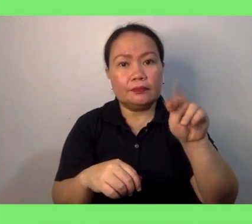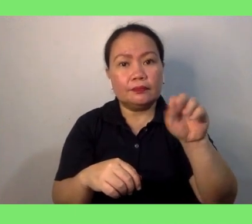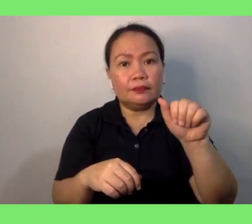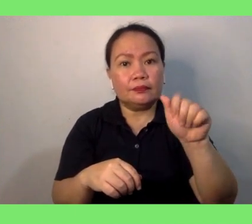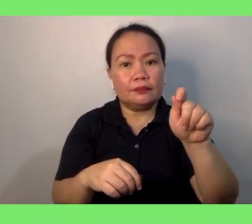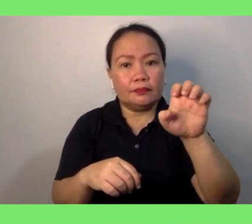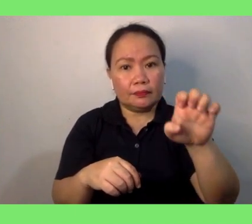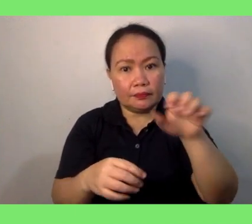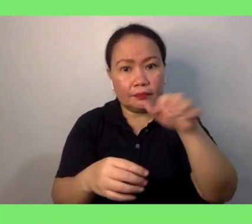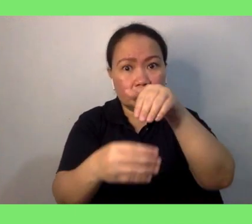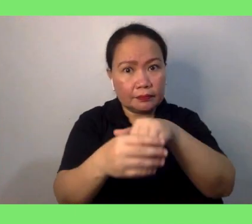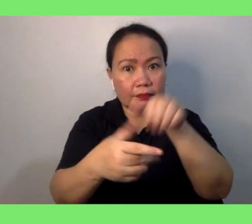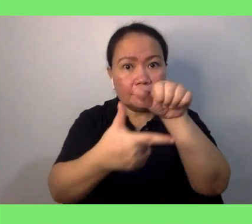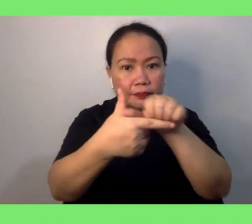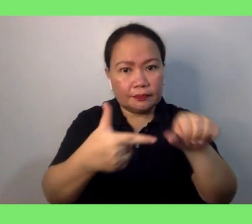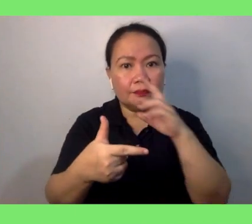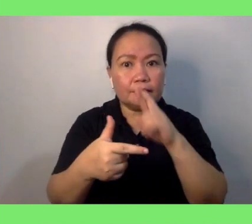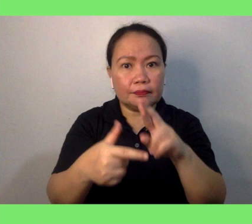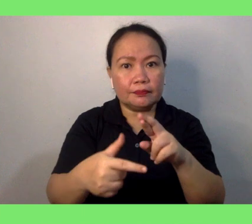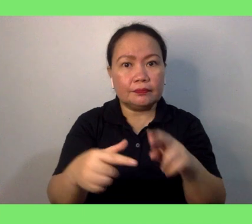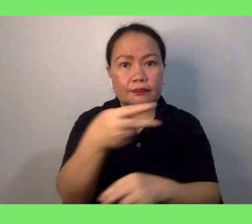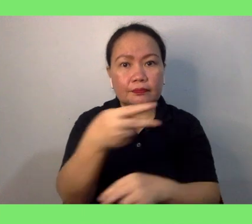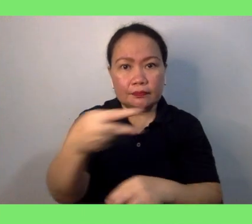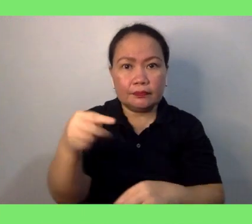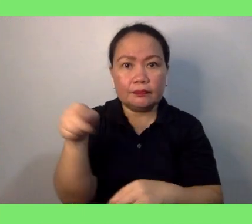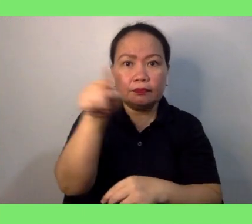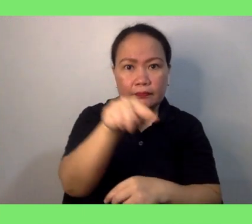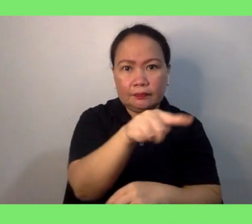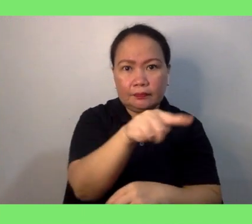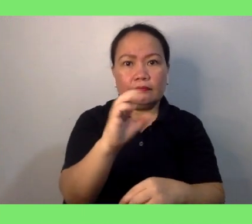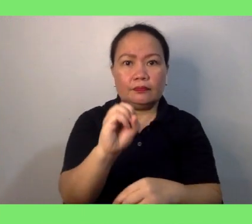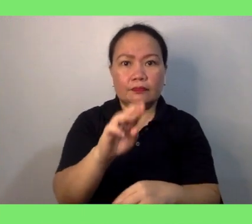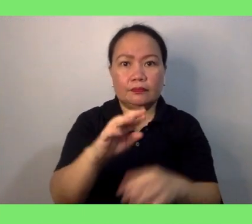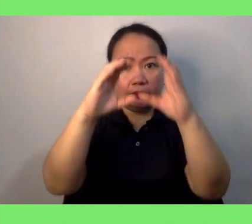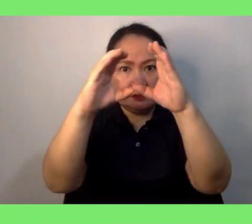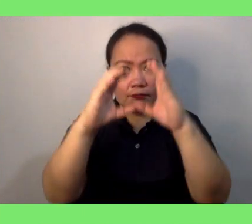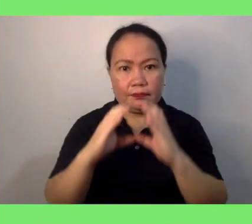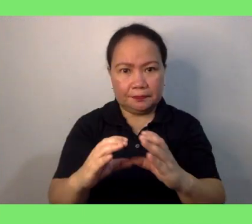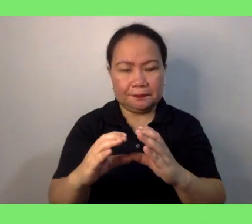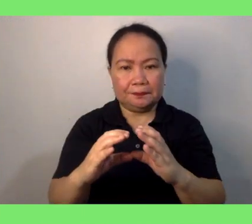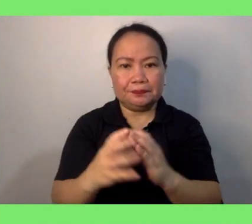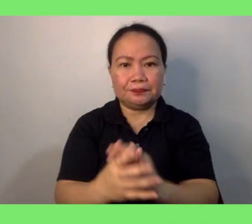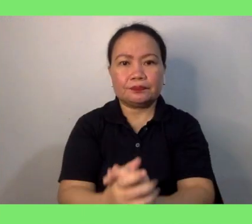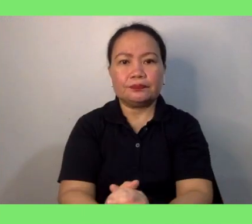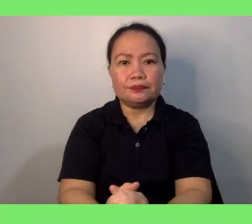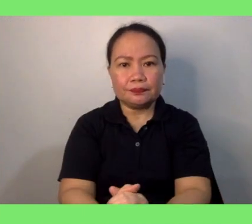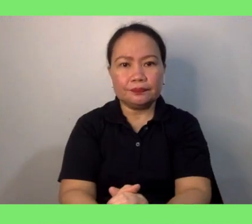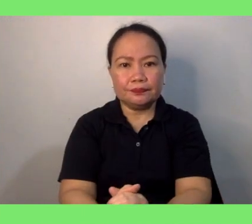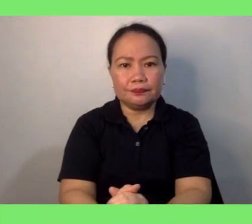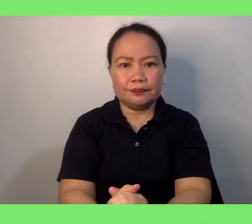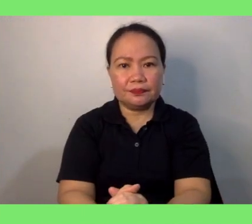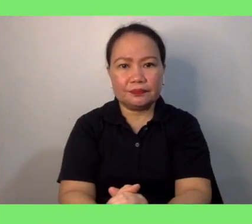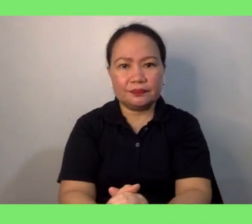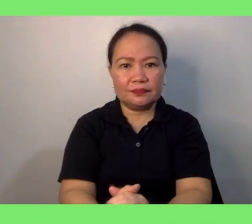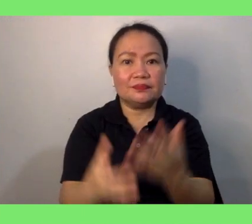alternate interior angles sila, therefore, congruent yan. So, the measure of this angle is also 30 degrees.